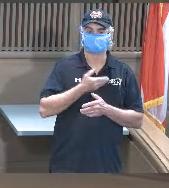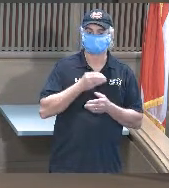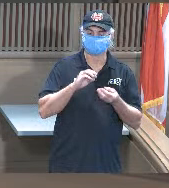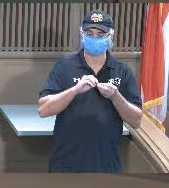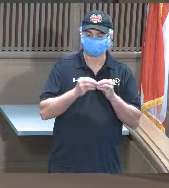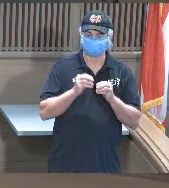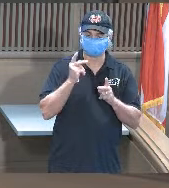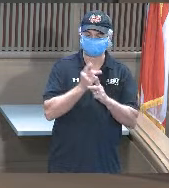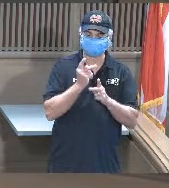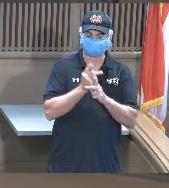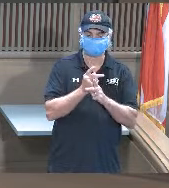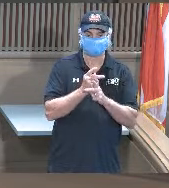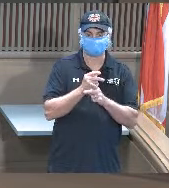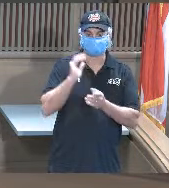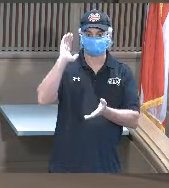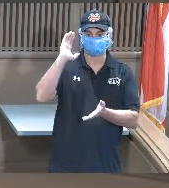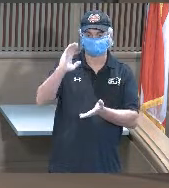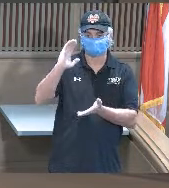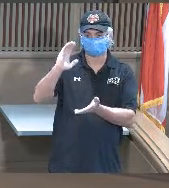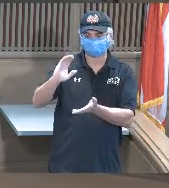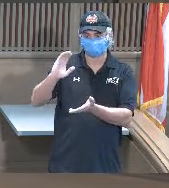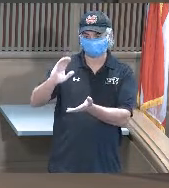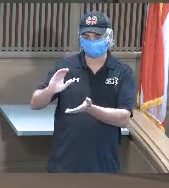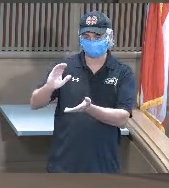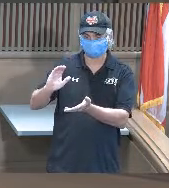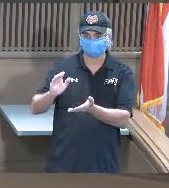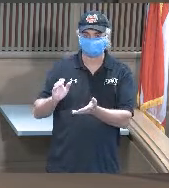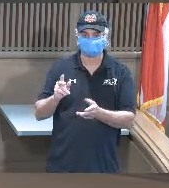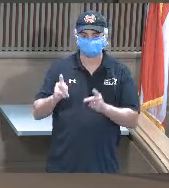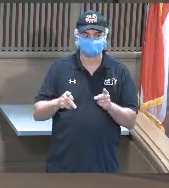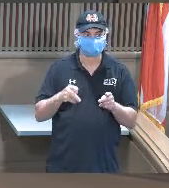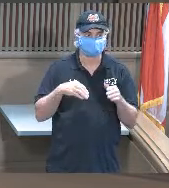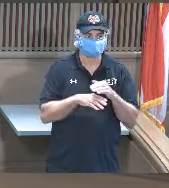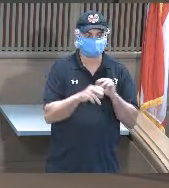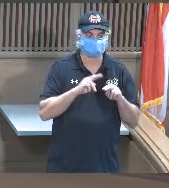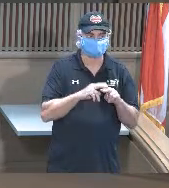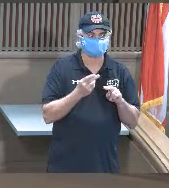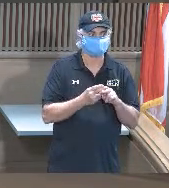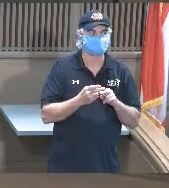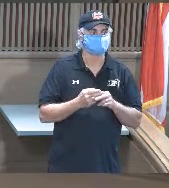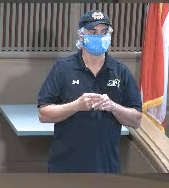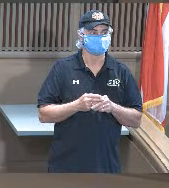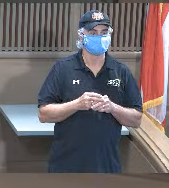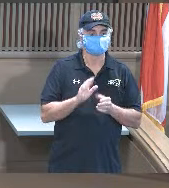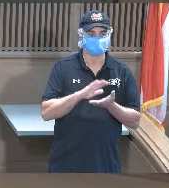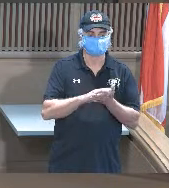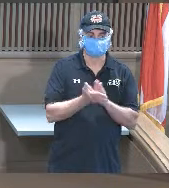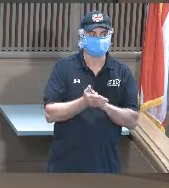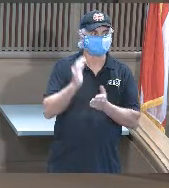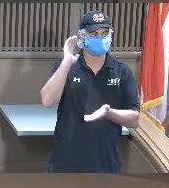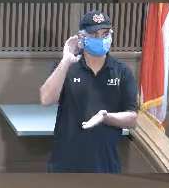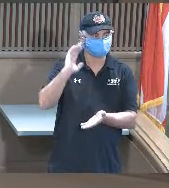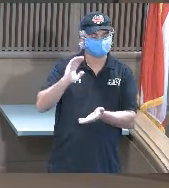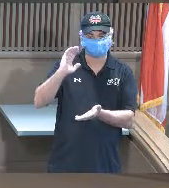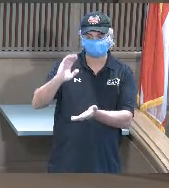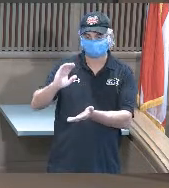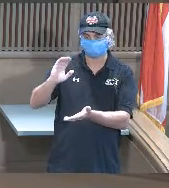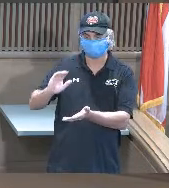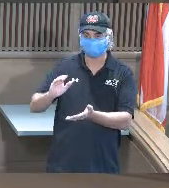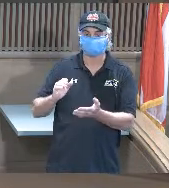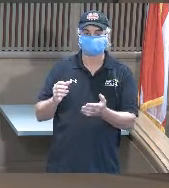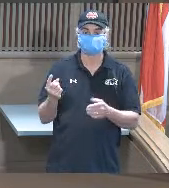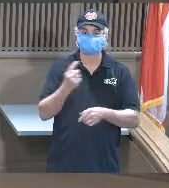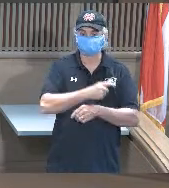steadily in a positive direction, with the number of patients being hospitalized decreasing week over week. Today, we're caring for 58